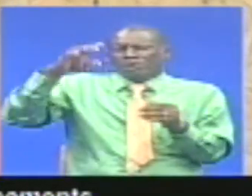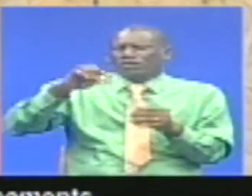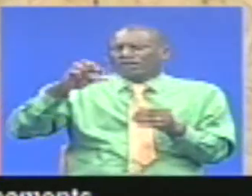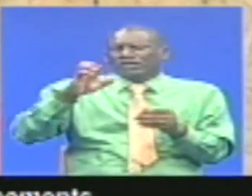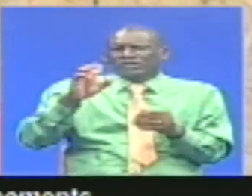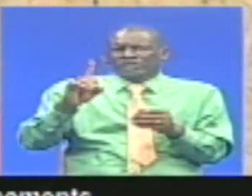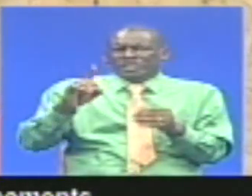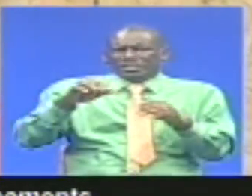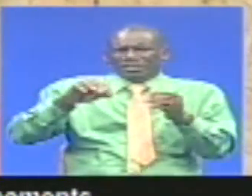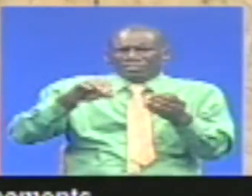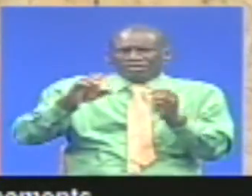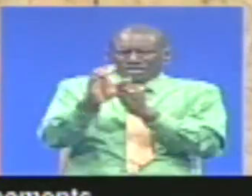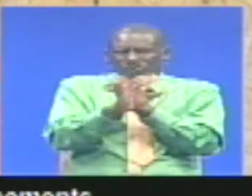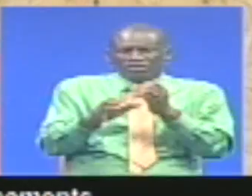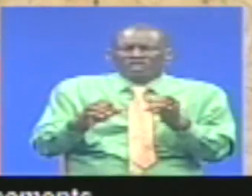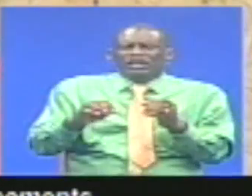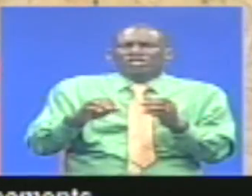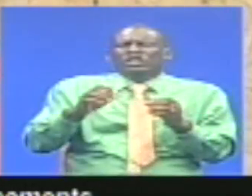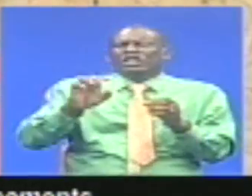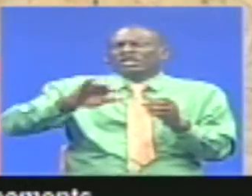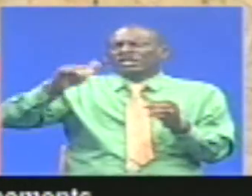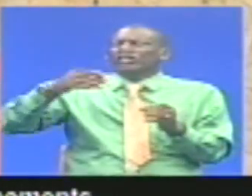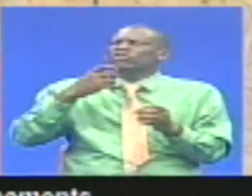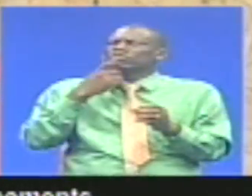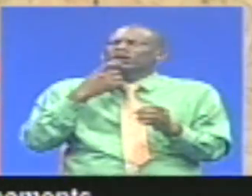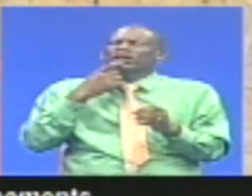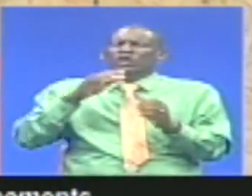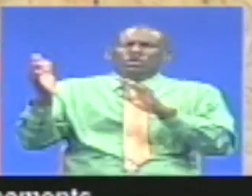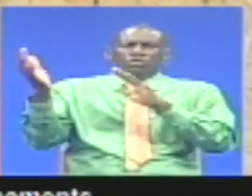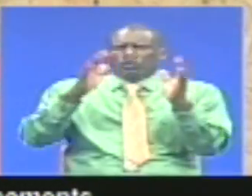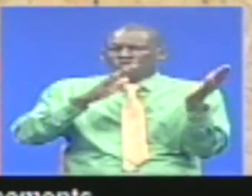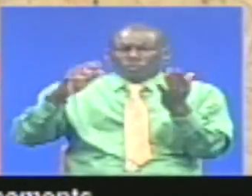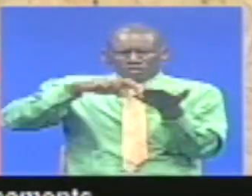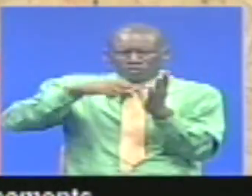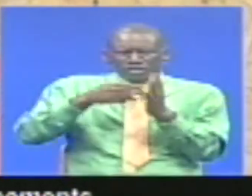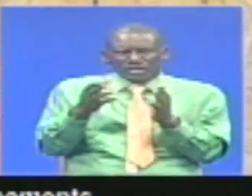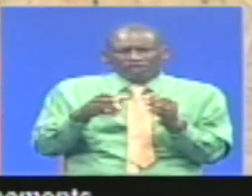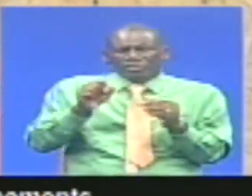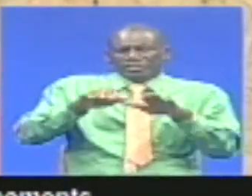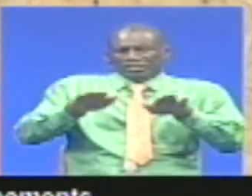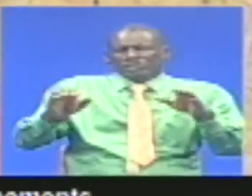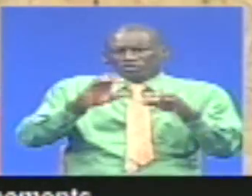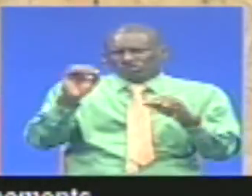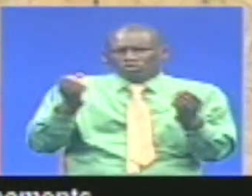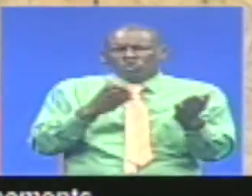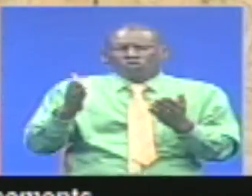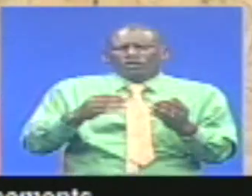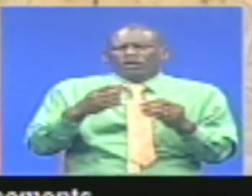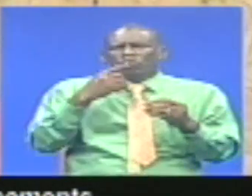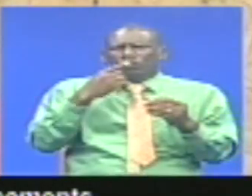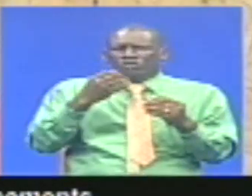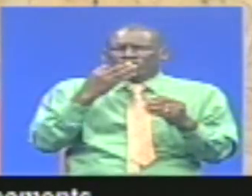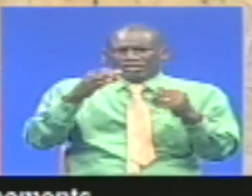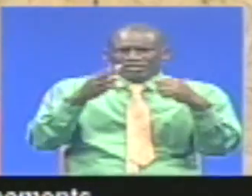Turkana Wind Power Project is concerned, this is ground zero, where 310 megawatts will be evacuated into the national grid.